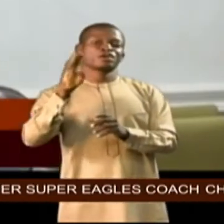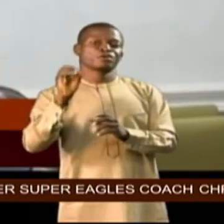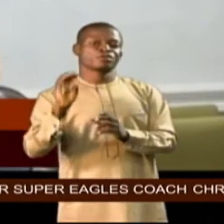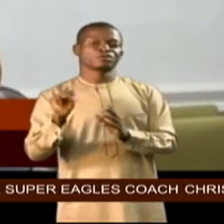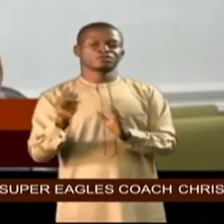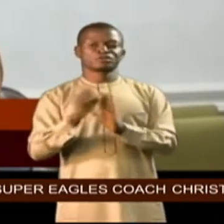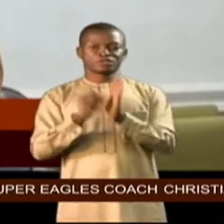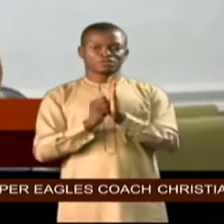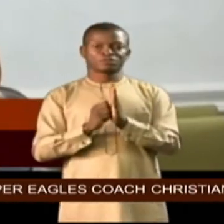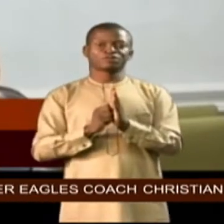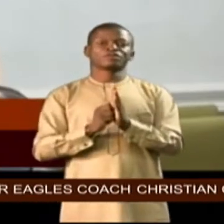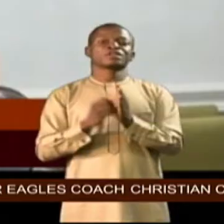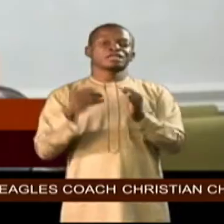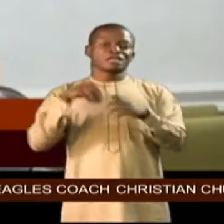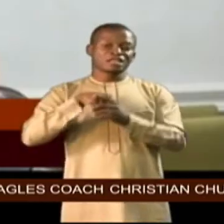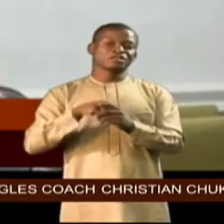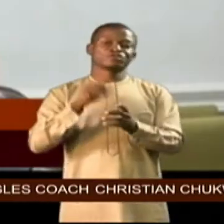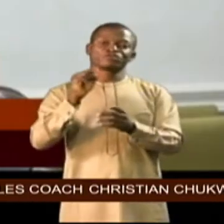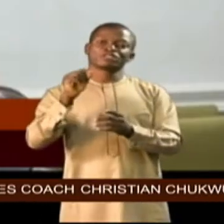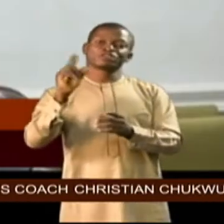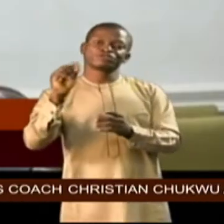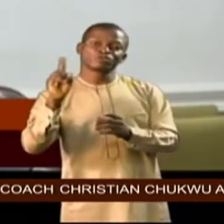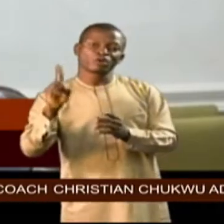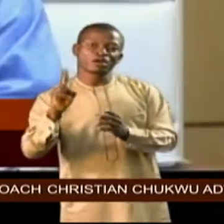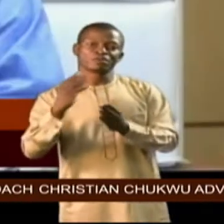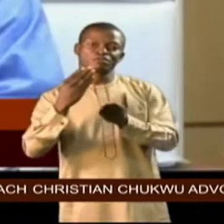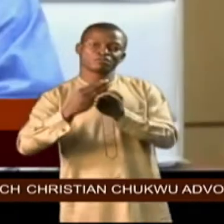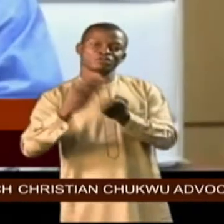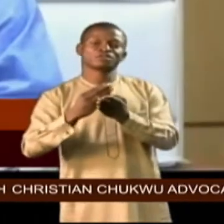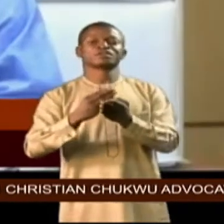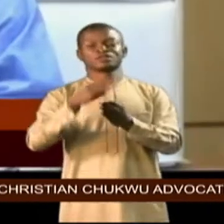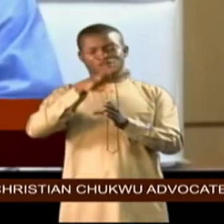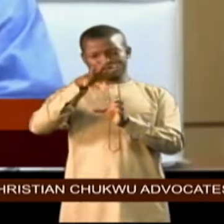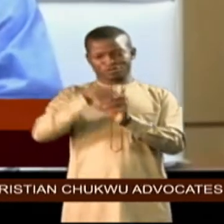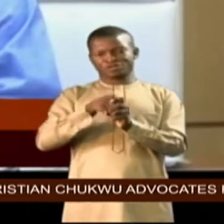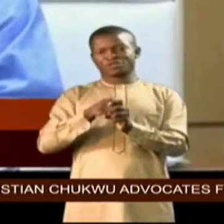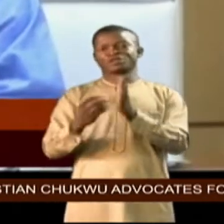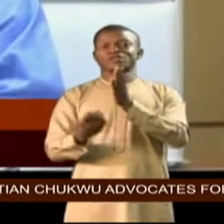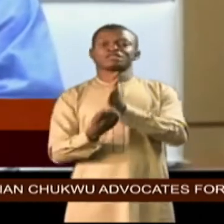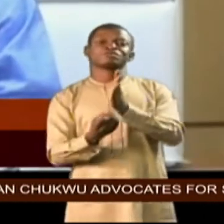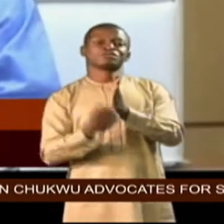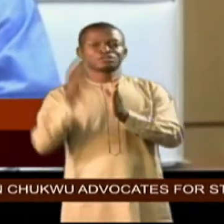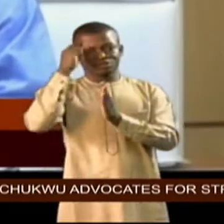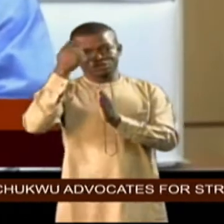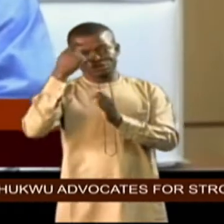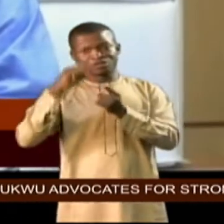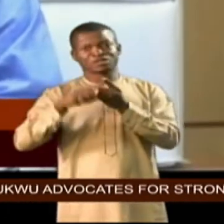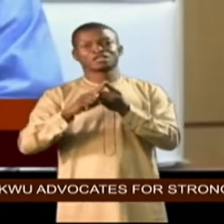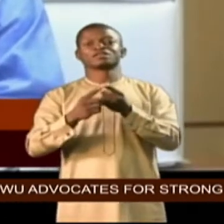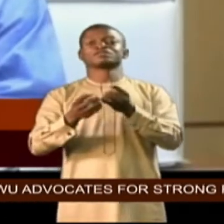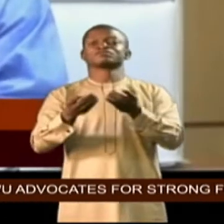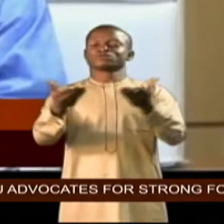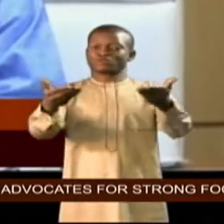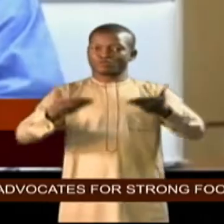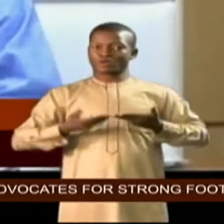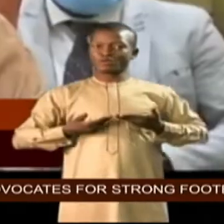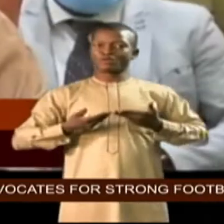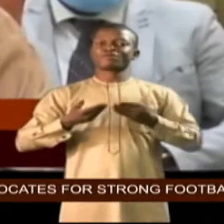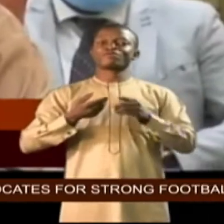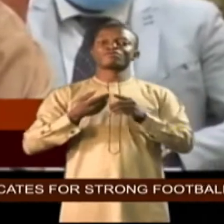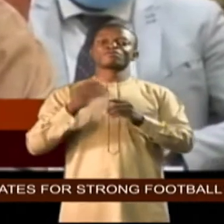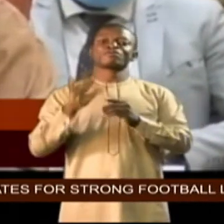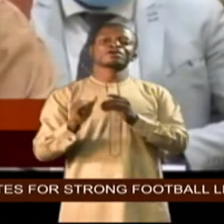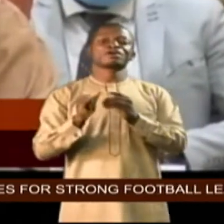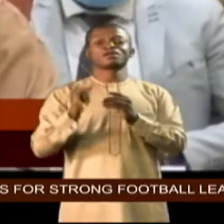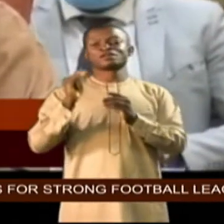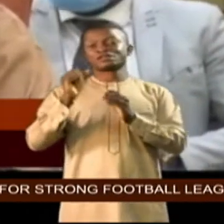budget, we've already included Akwa Ibom State. The Deputy Governor, who hosted the guests on behalf of the State Governor,